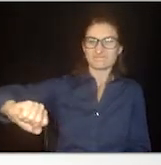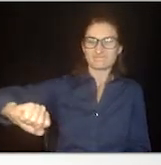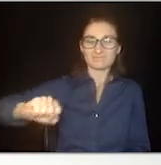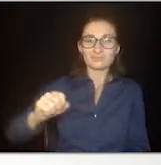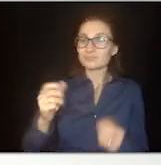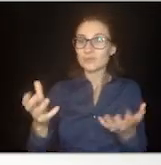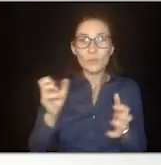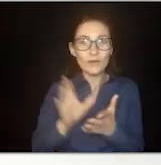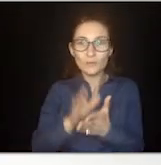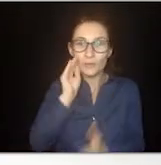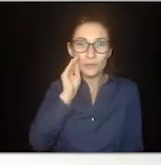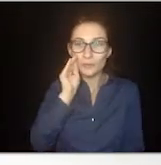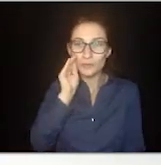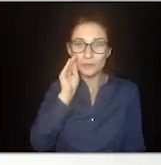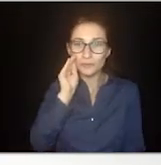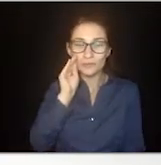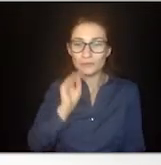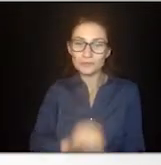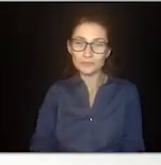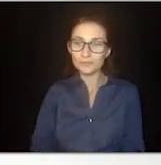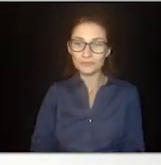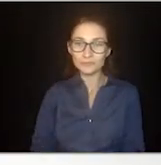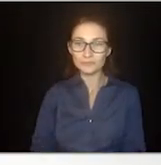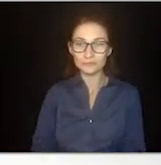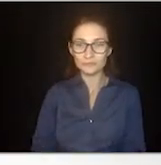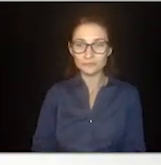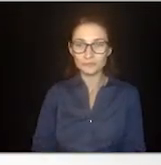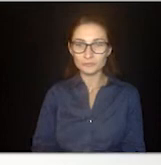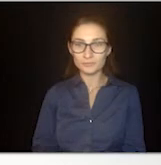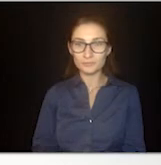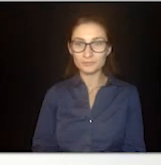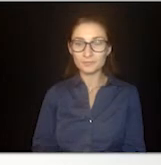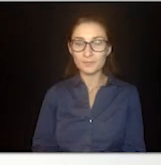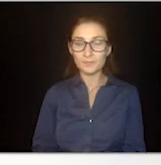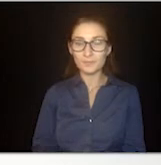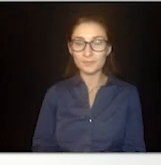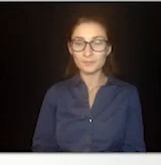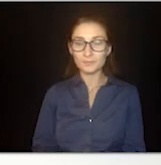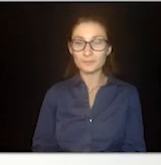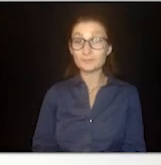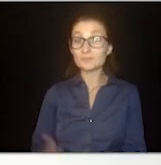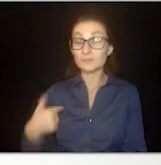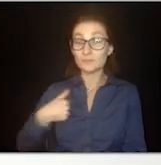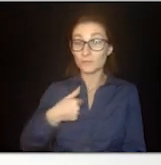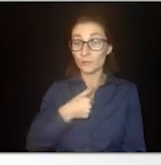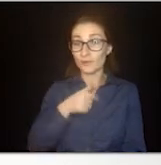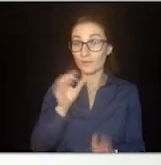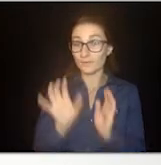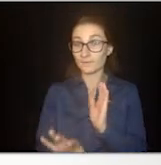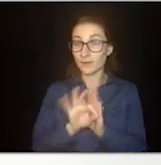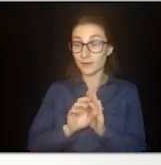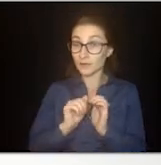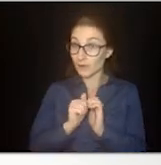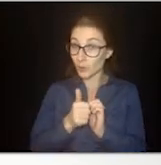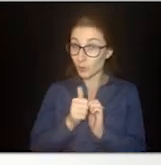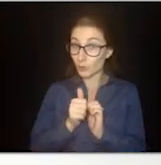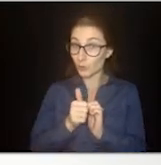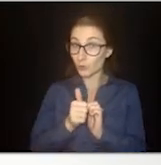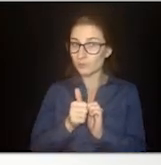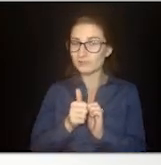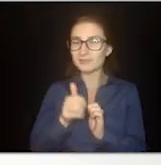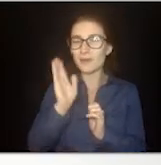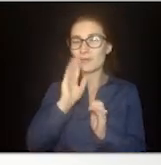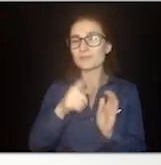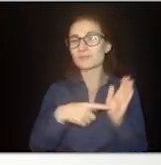trying to make them learn through something that they don't like. So how do we find those appetites